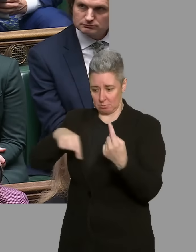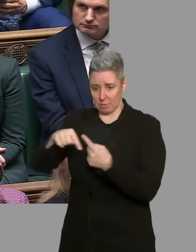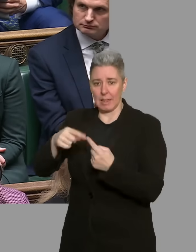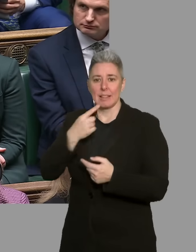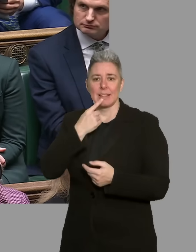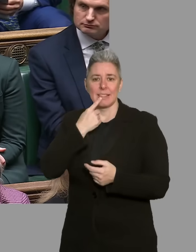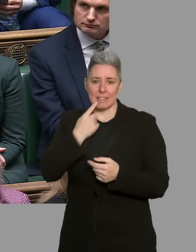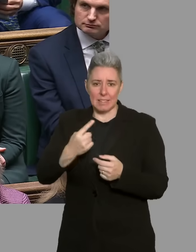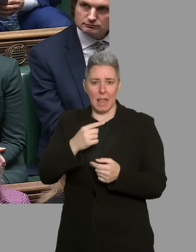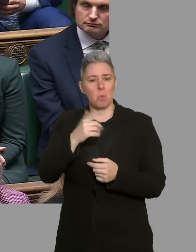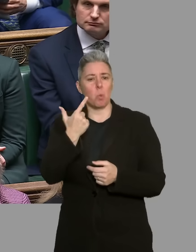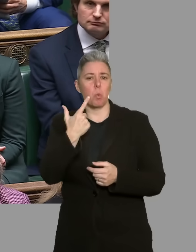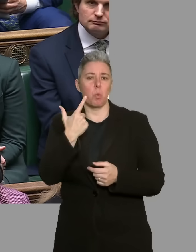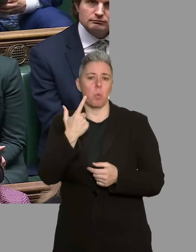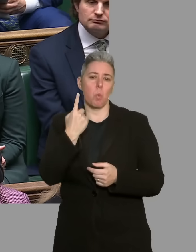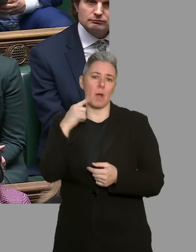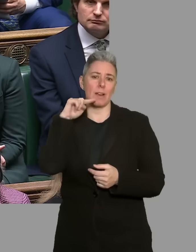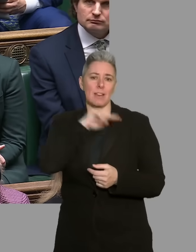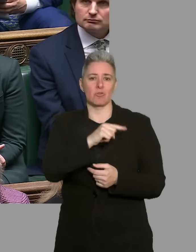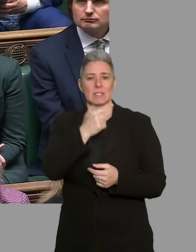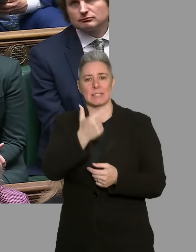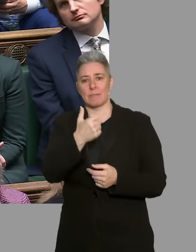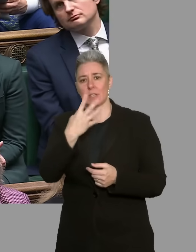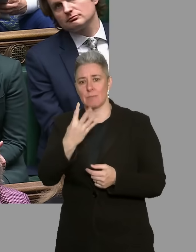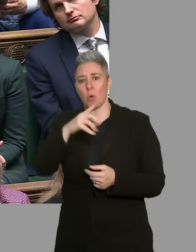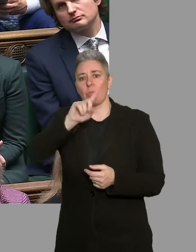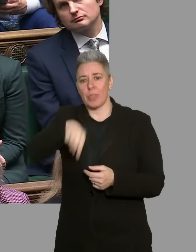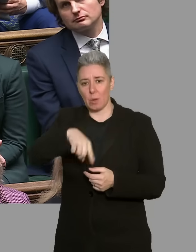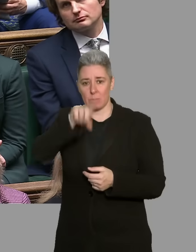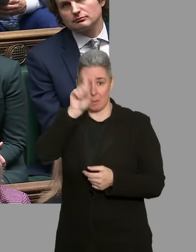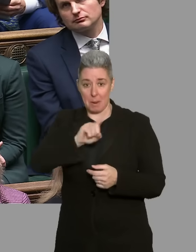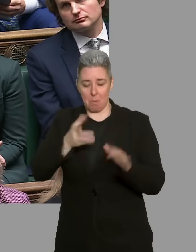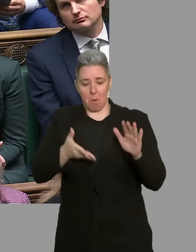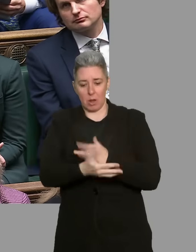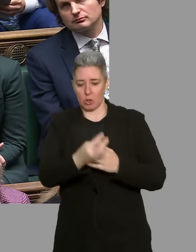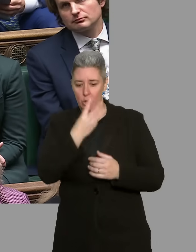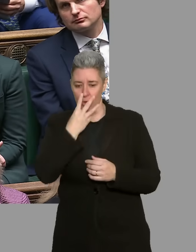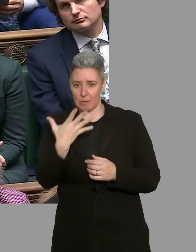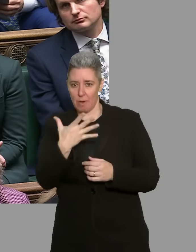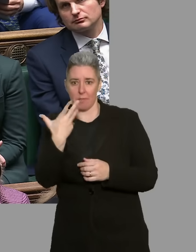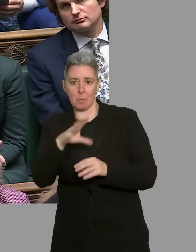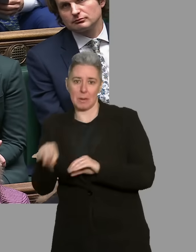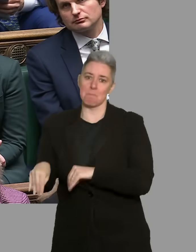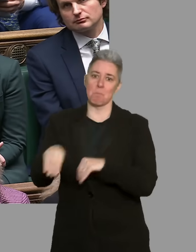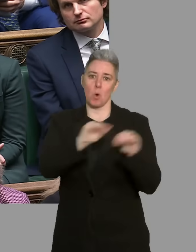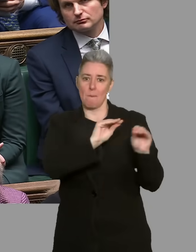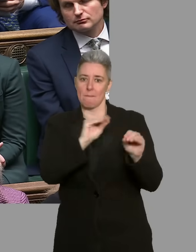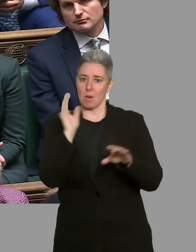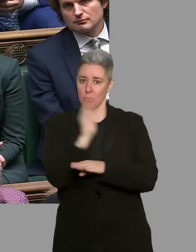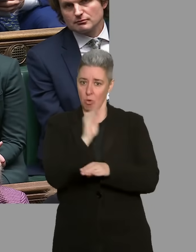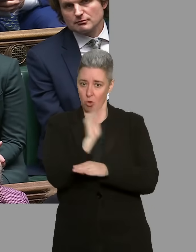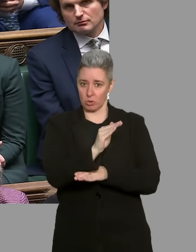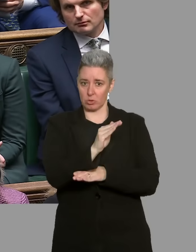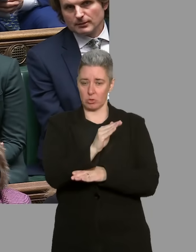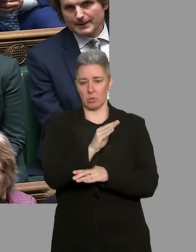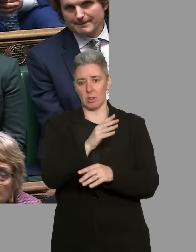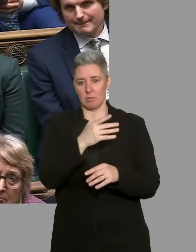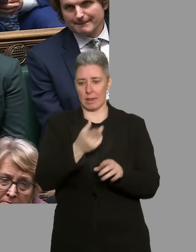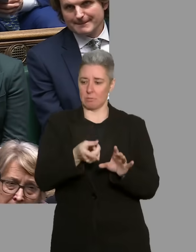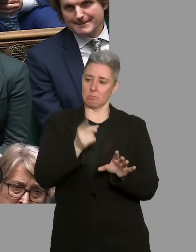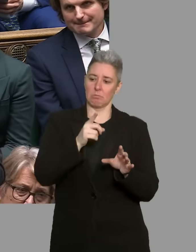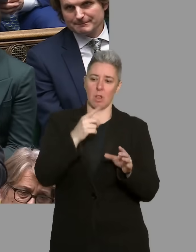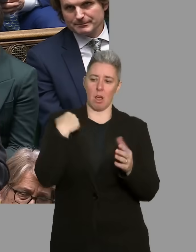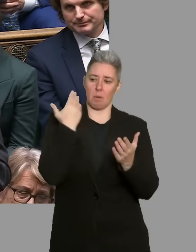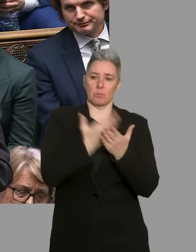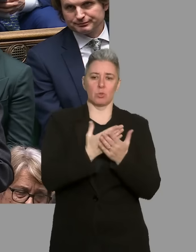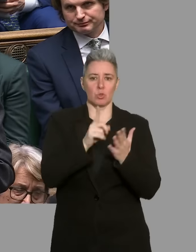2025. In the Highlands, this problem is especially acute. Demographic statistics show that young people are not staying in the